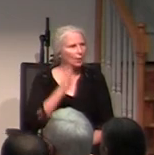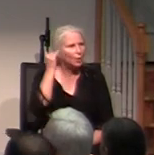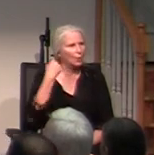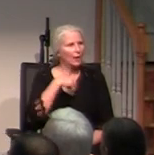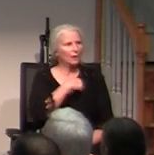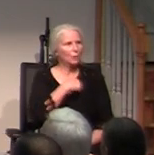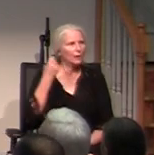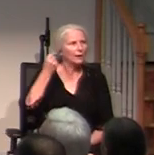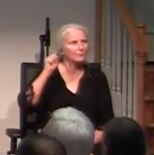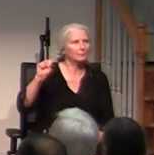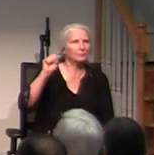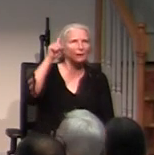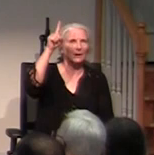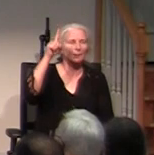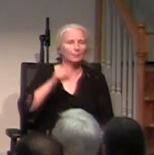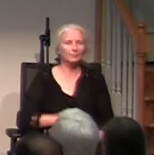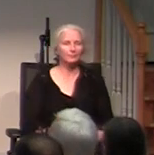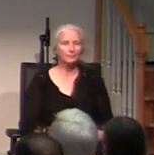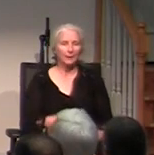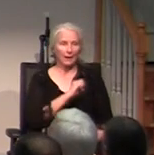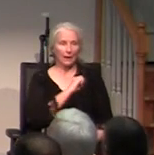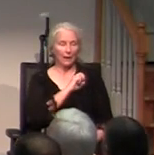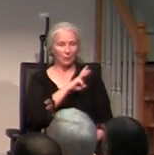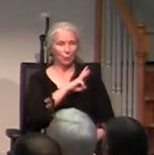Ellen White came out clearly.